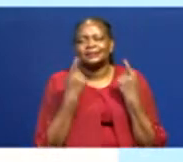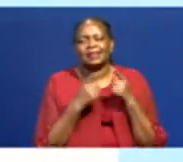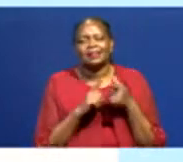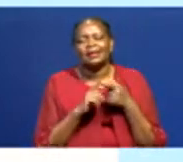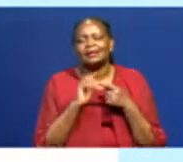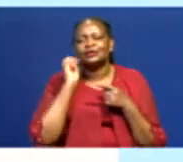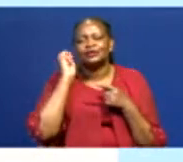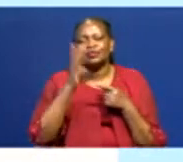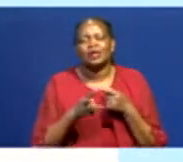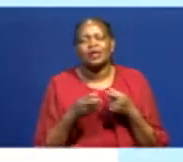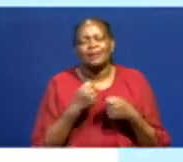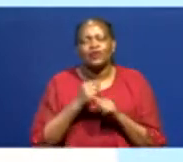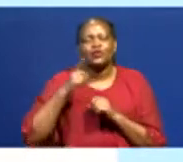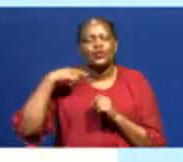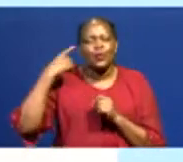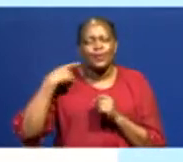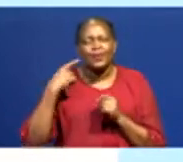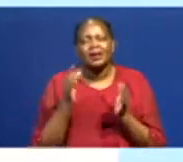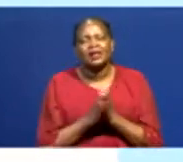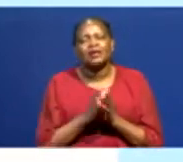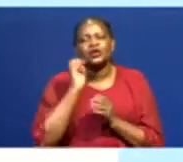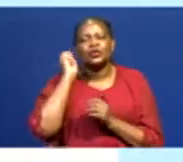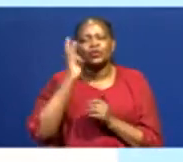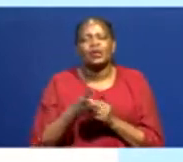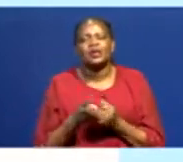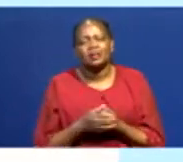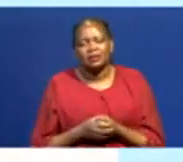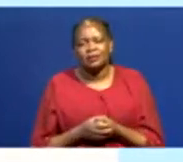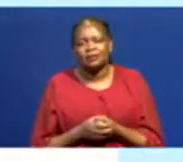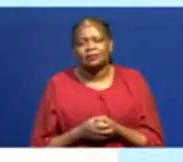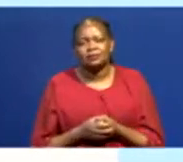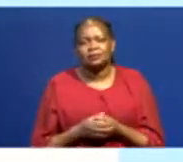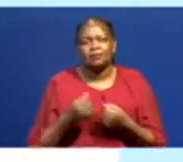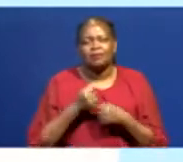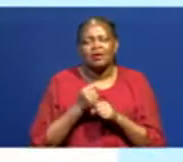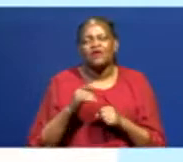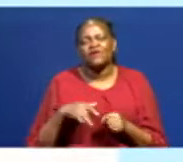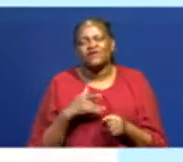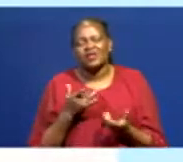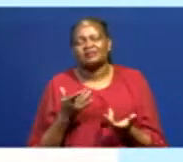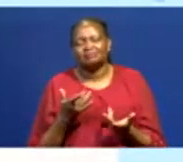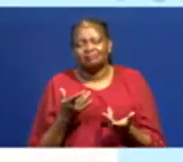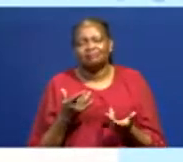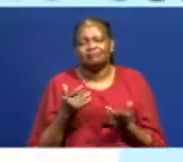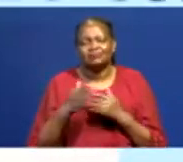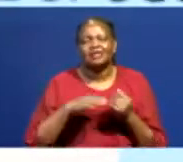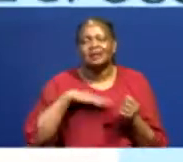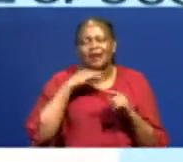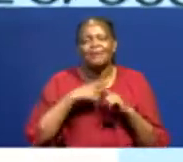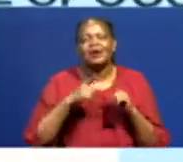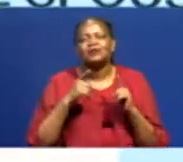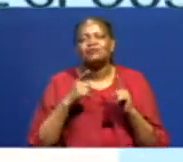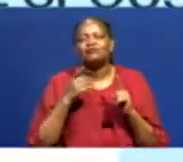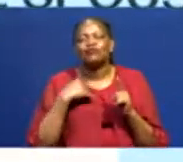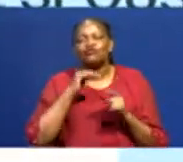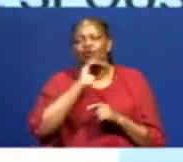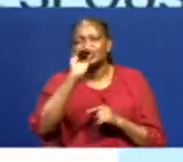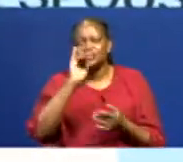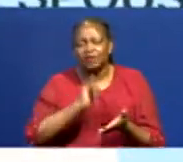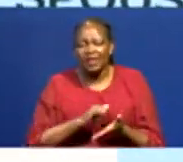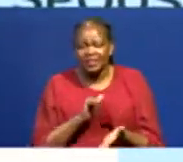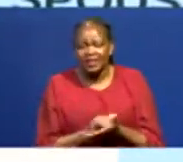will drive you crazy and it will actually drive you to your grave. But I'll ask you